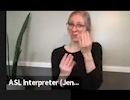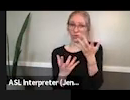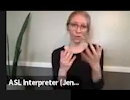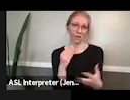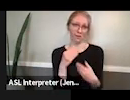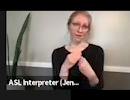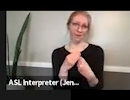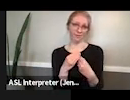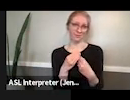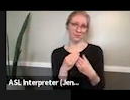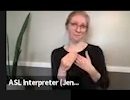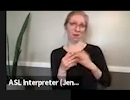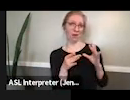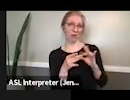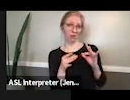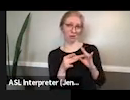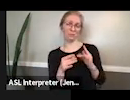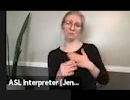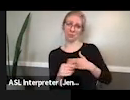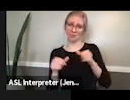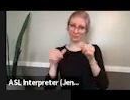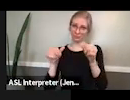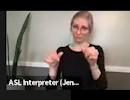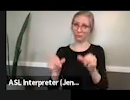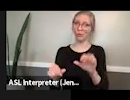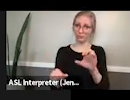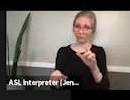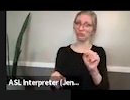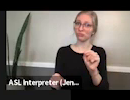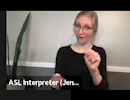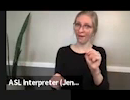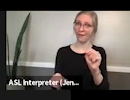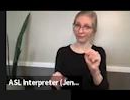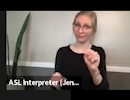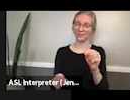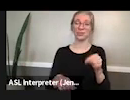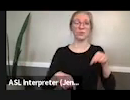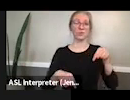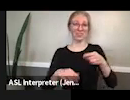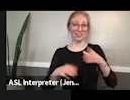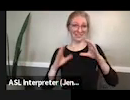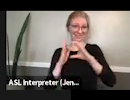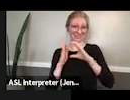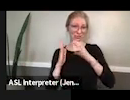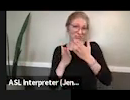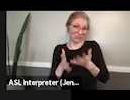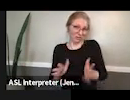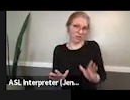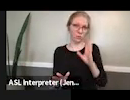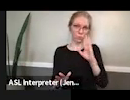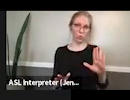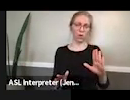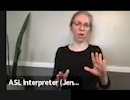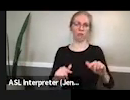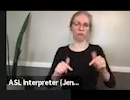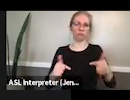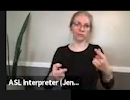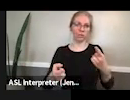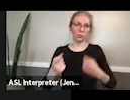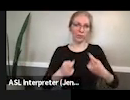I'm sharing, please put it in the chat, because after this section, we will have some questions.